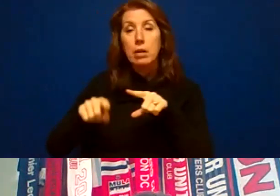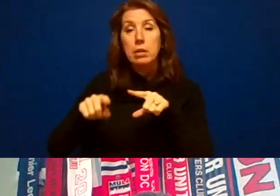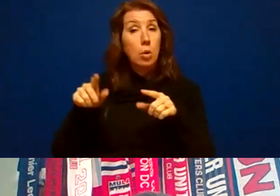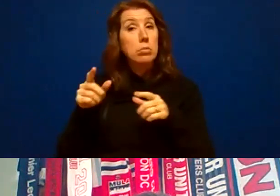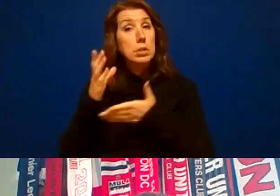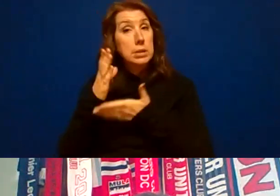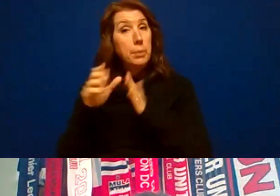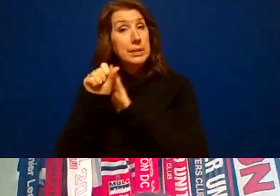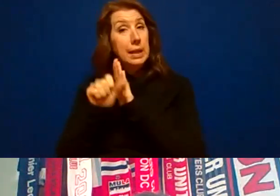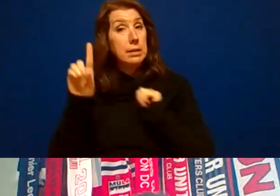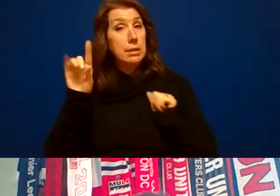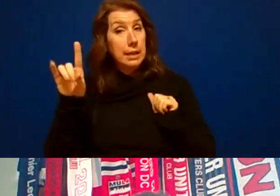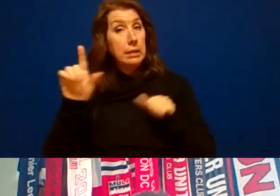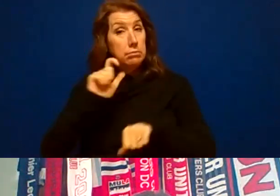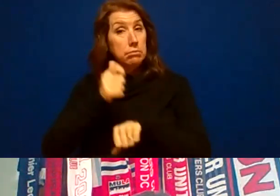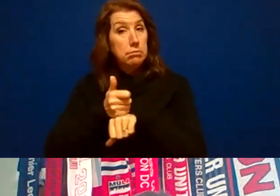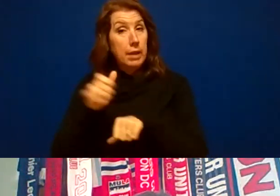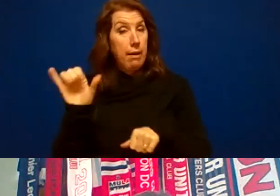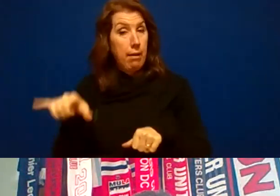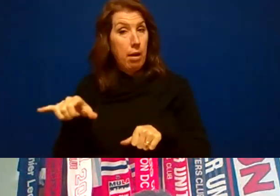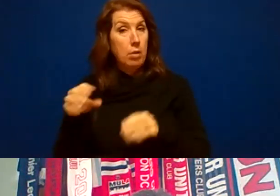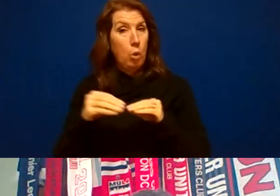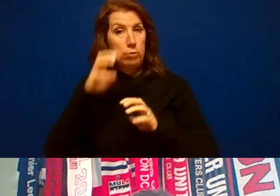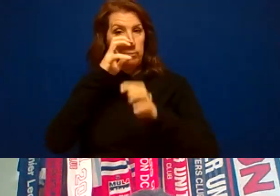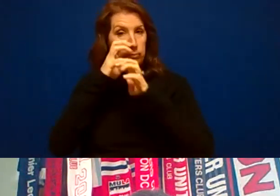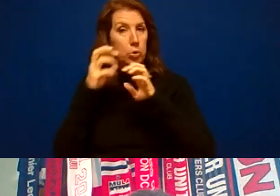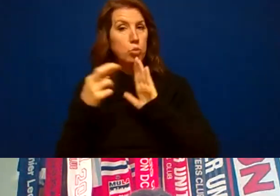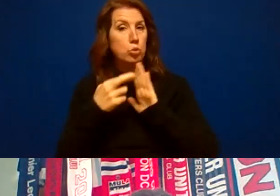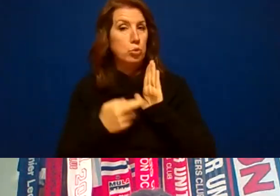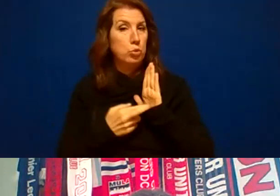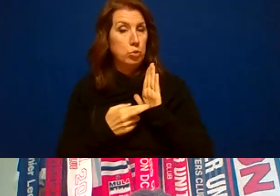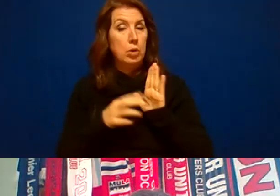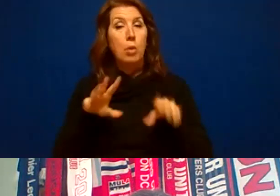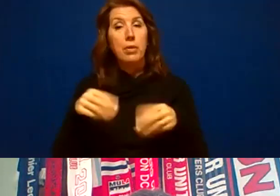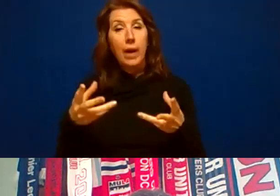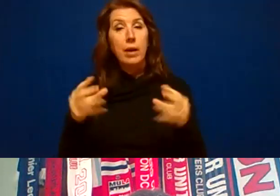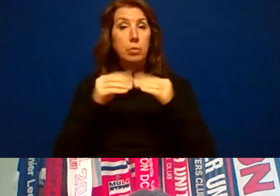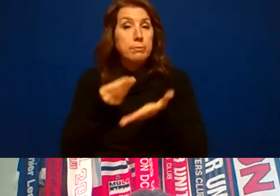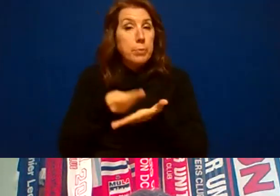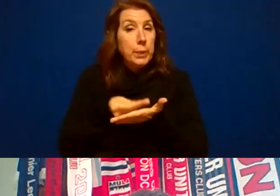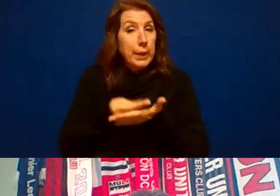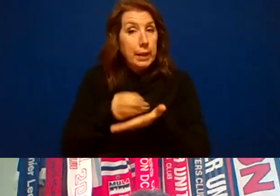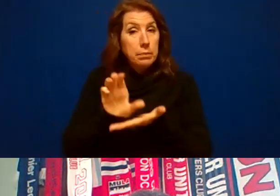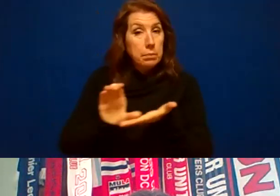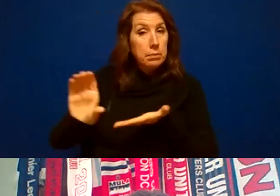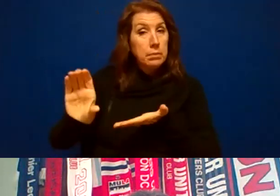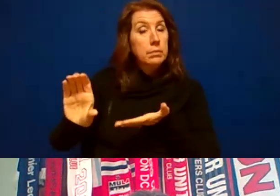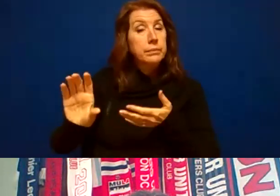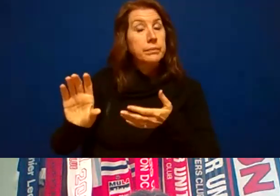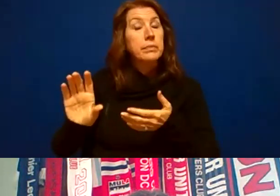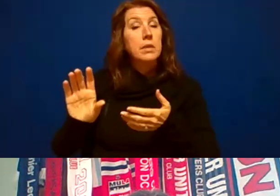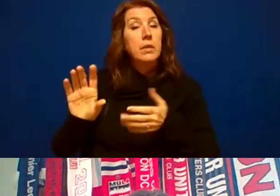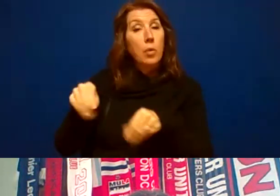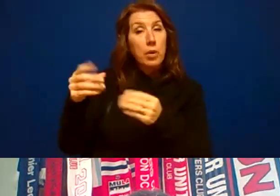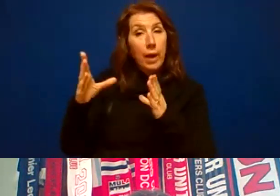I think, to some extent. States have given extra financial enhancements to providers for